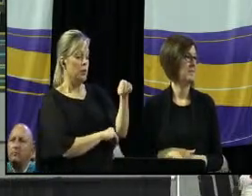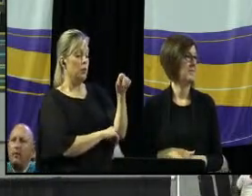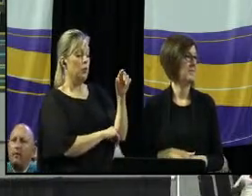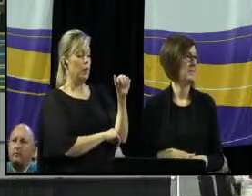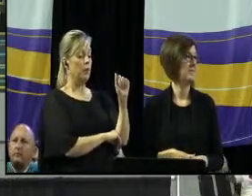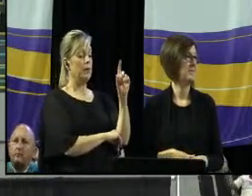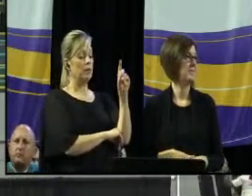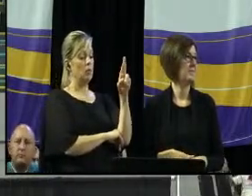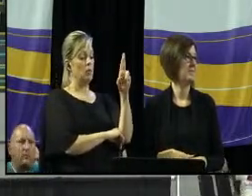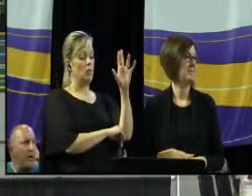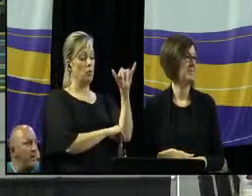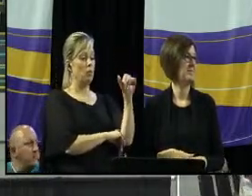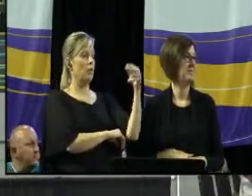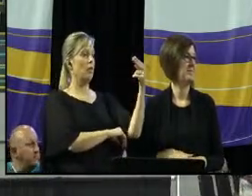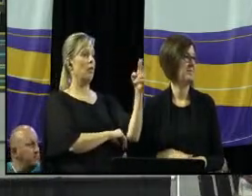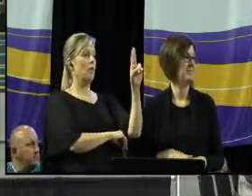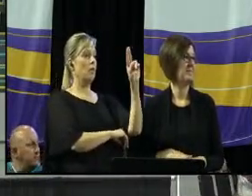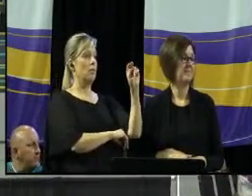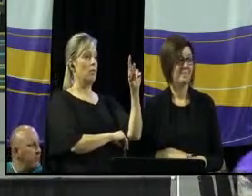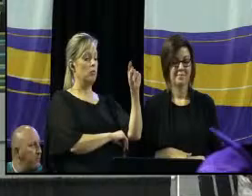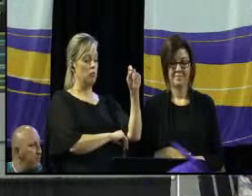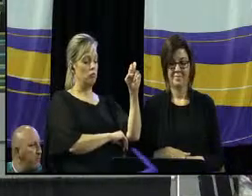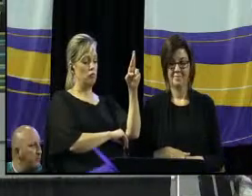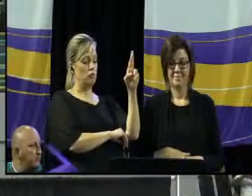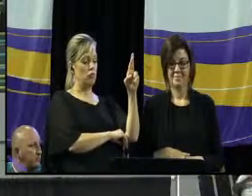Kadri Antonio Hunter.